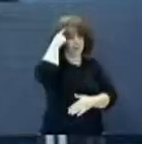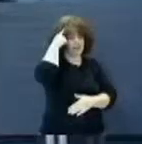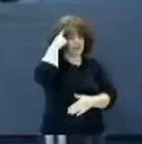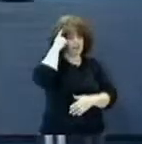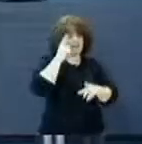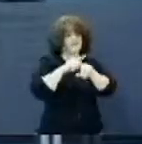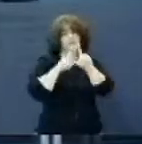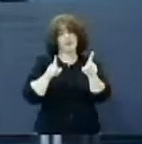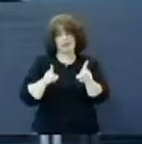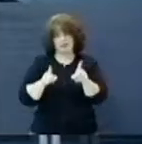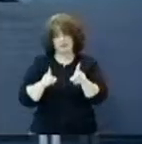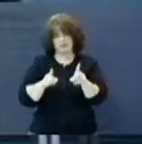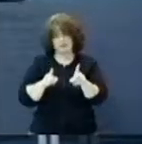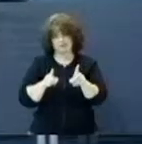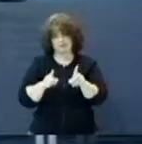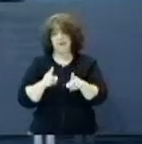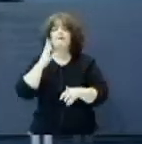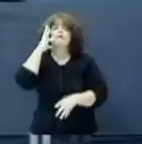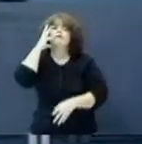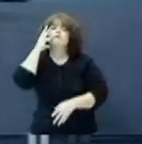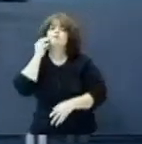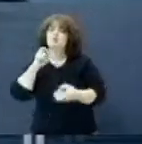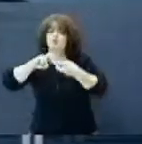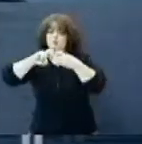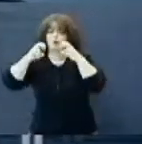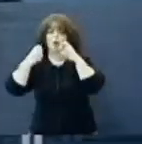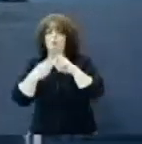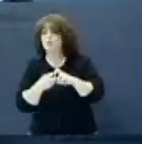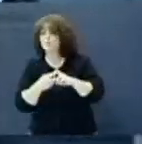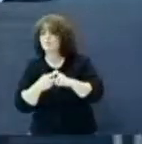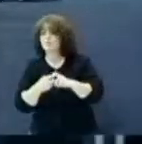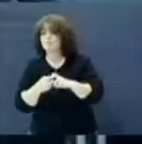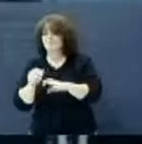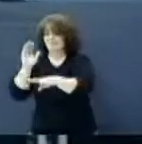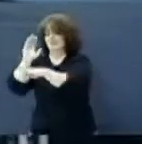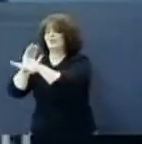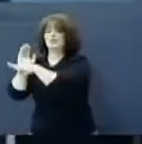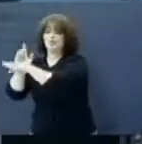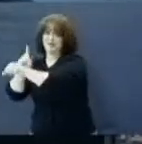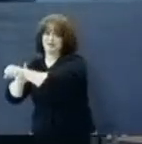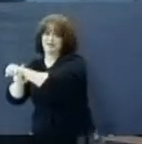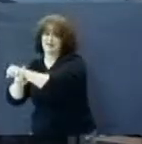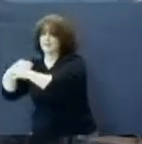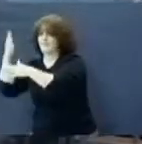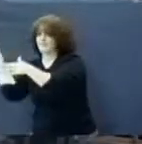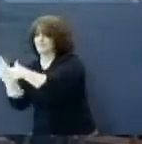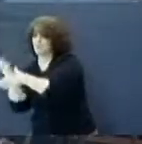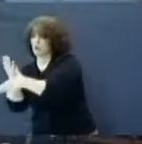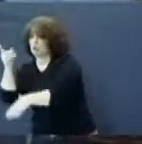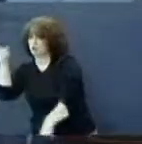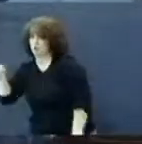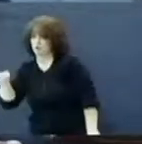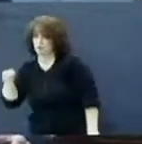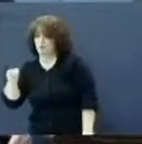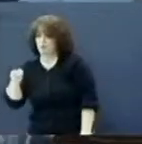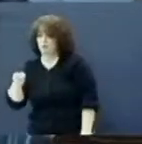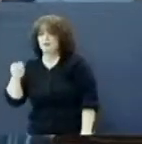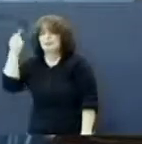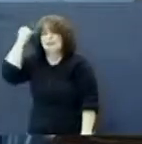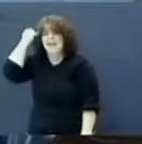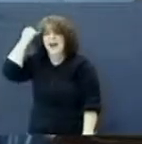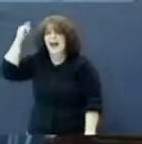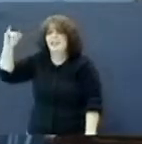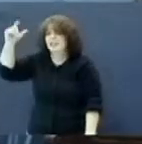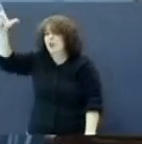ask everybody that's ever went through anything. It's the nighttime that gets you. It's that moonstroke.